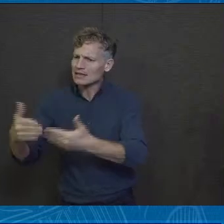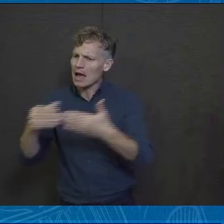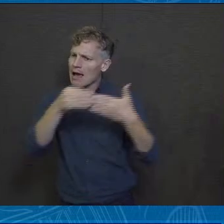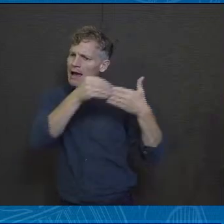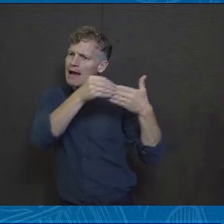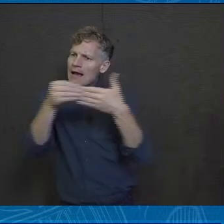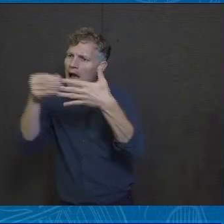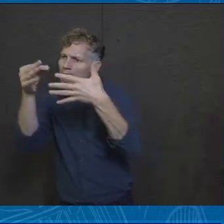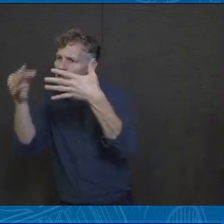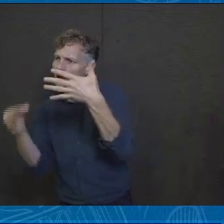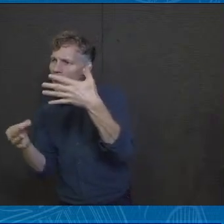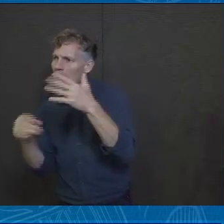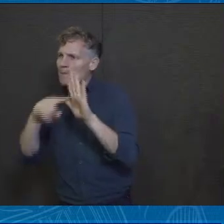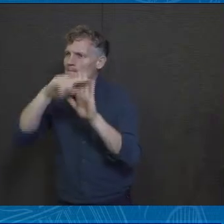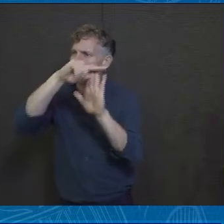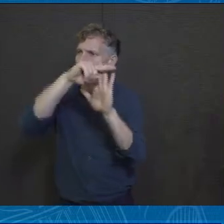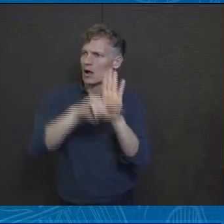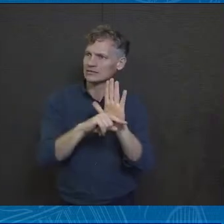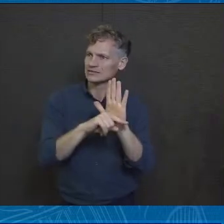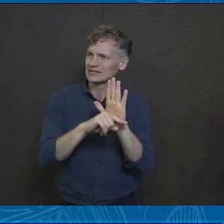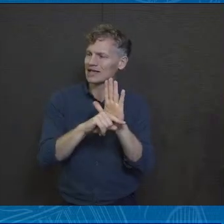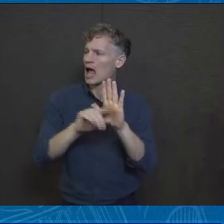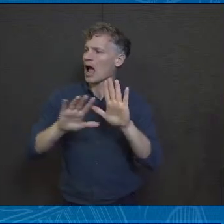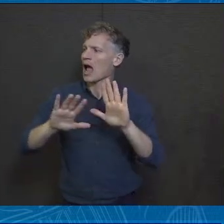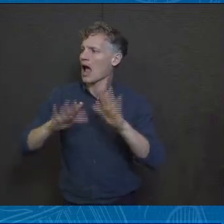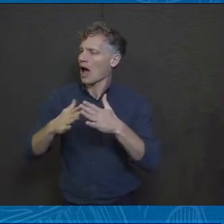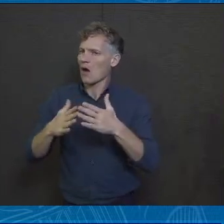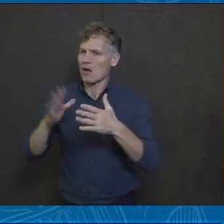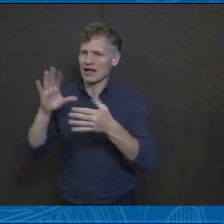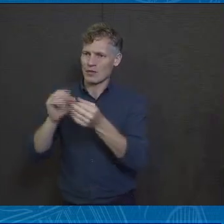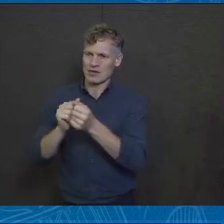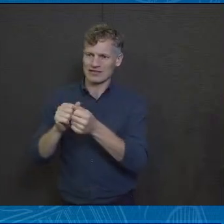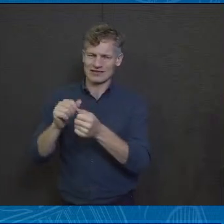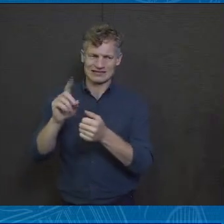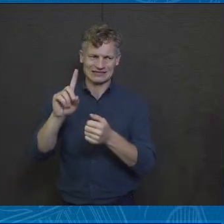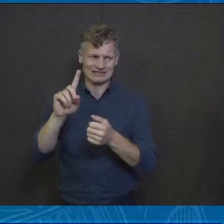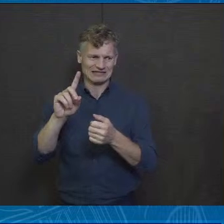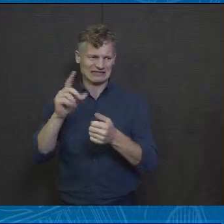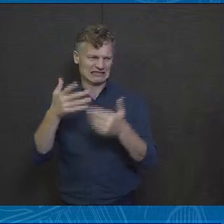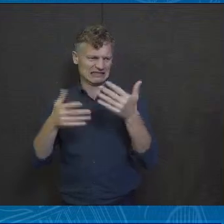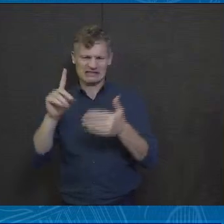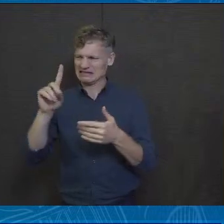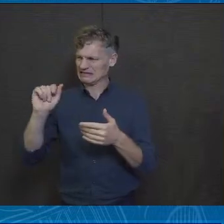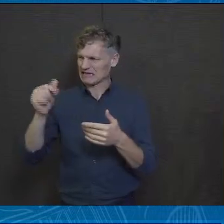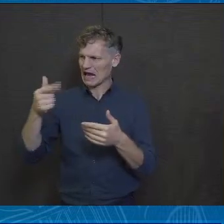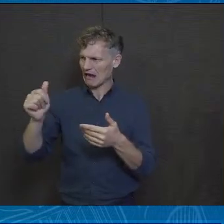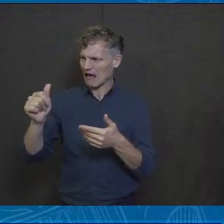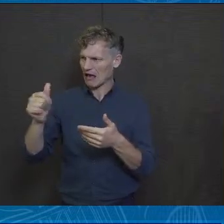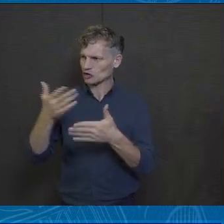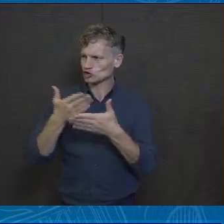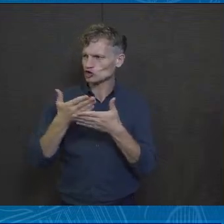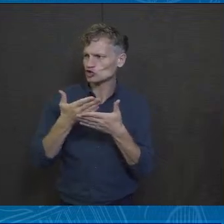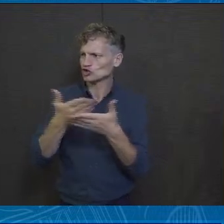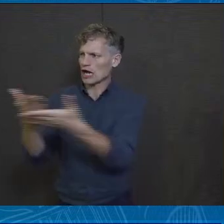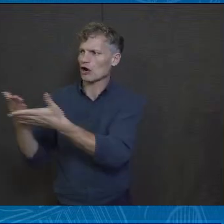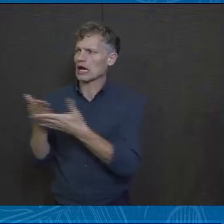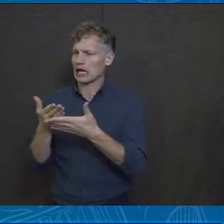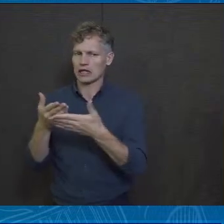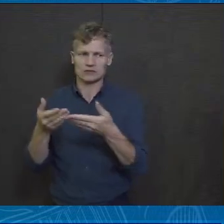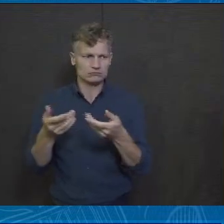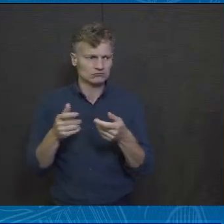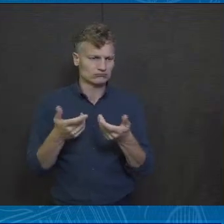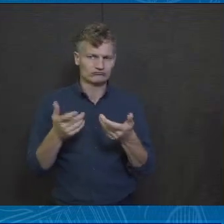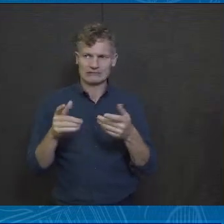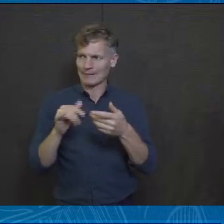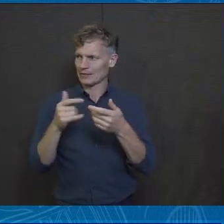for the integration data sharing in the assessment to identify the vulnerability groups to make sure